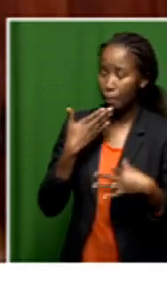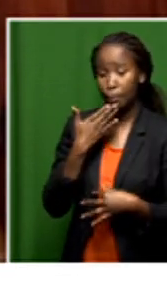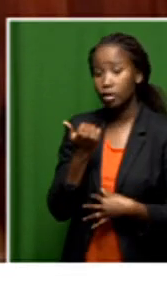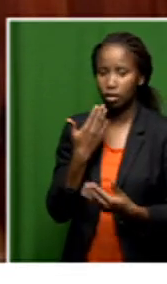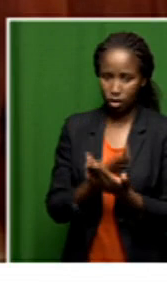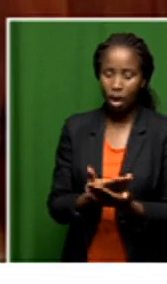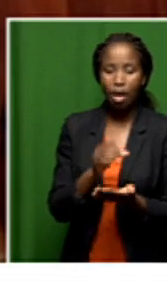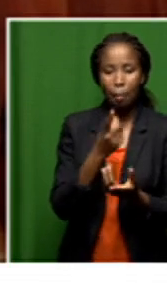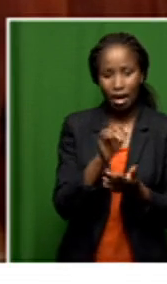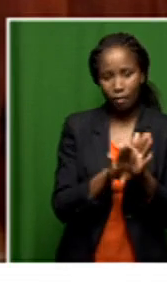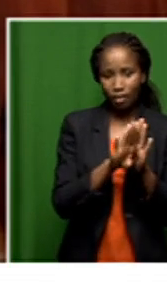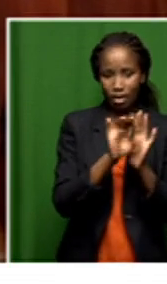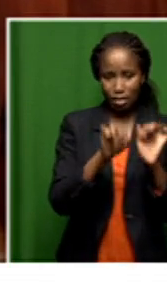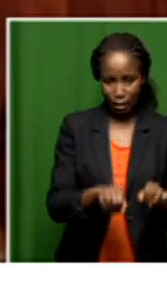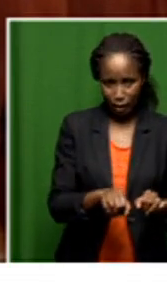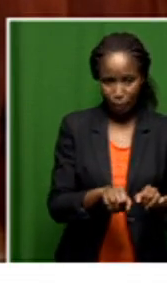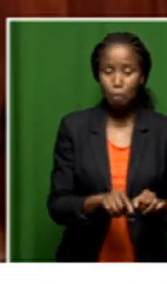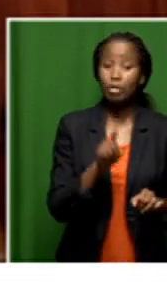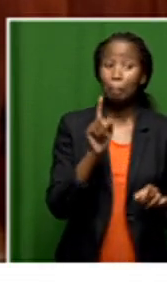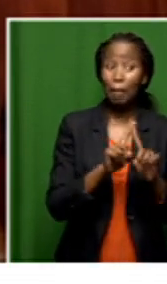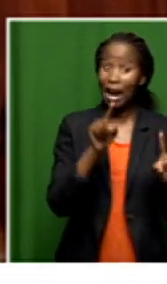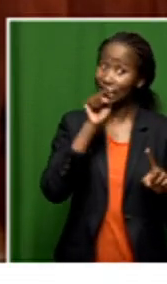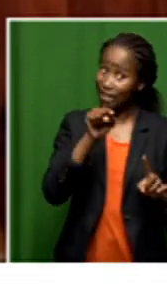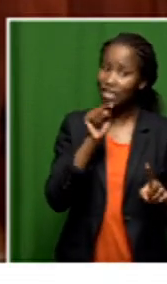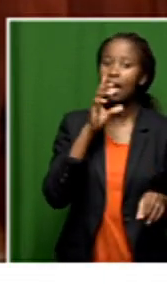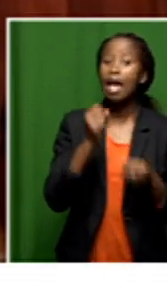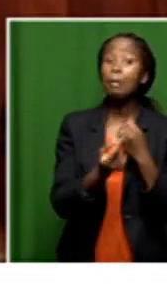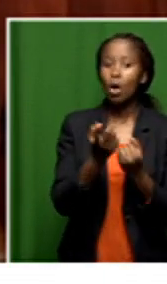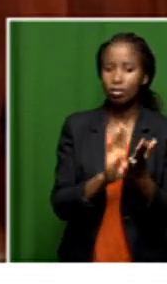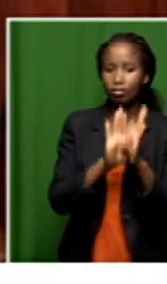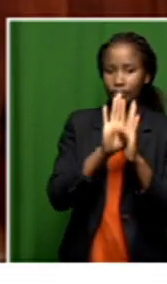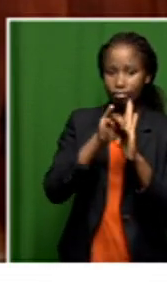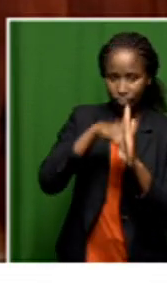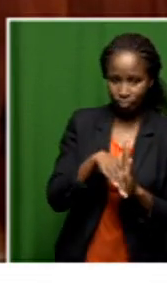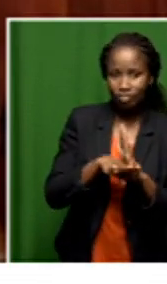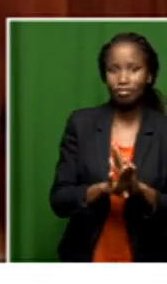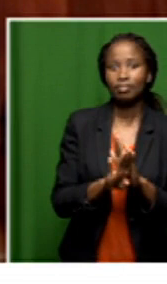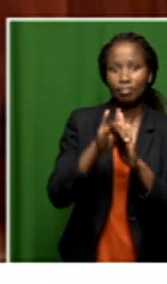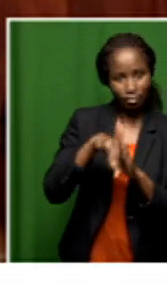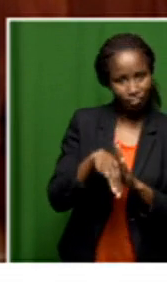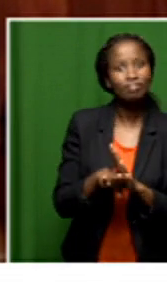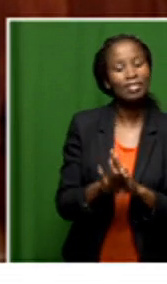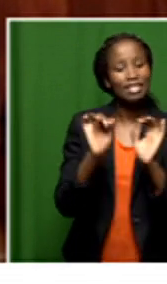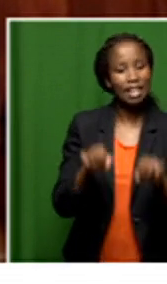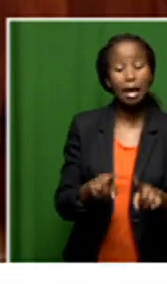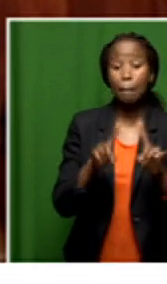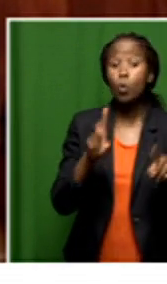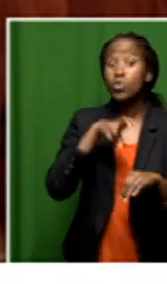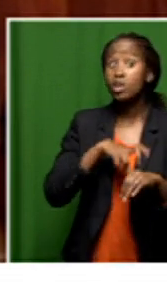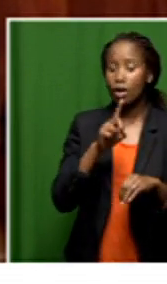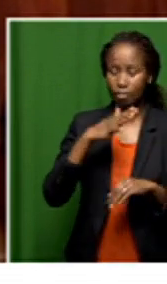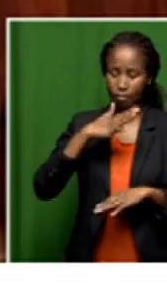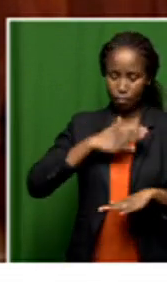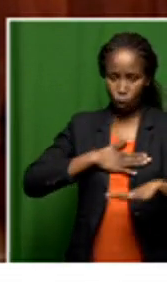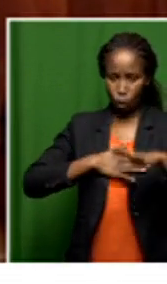growth. Unfortunately, they come with a roller coaster ride of going up and down all the time. But if you're patient and you focus on the long